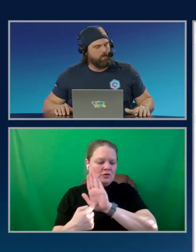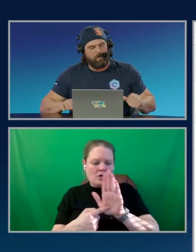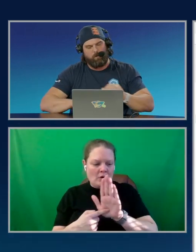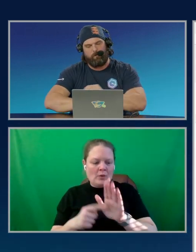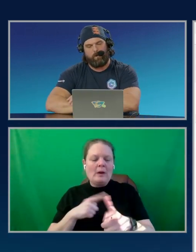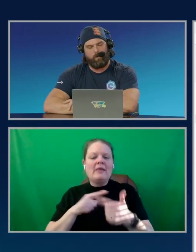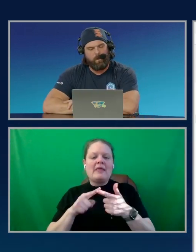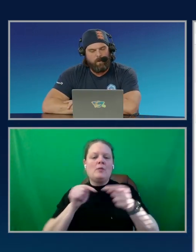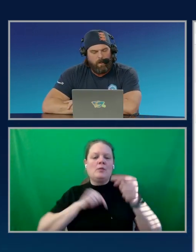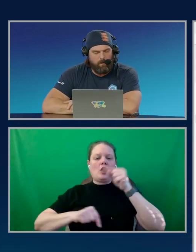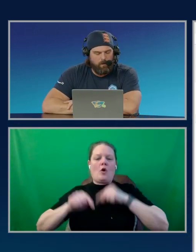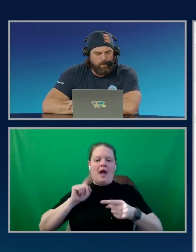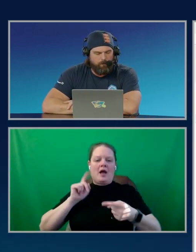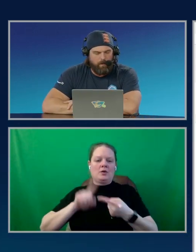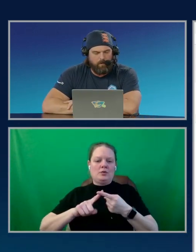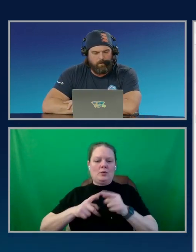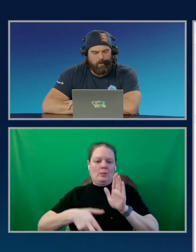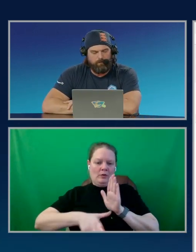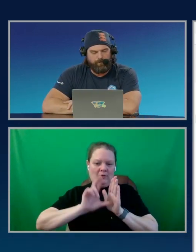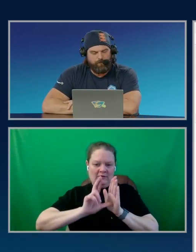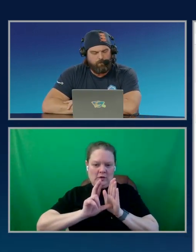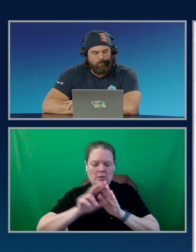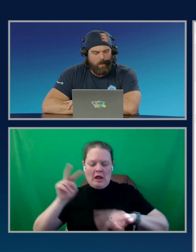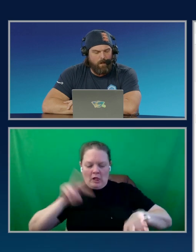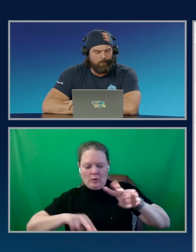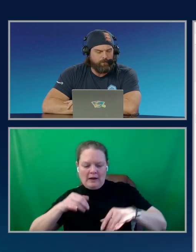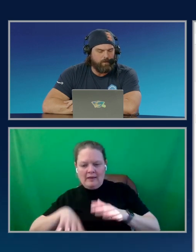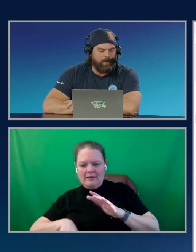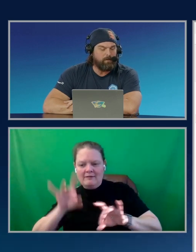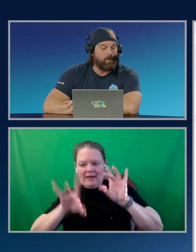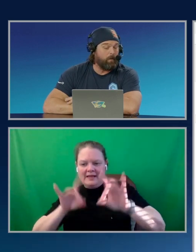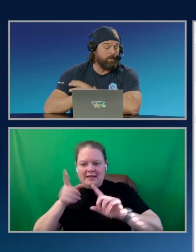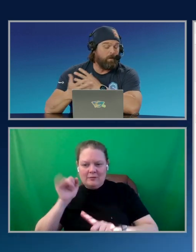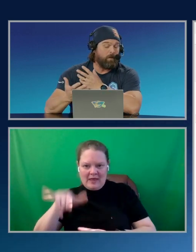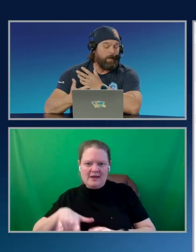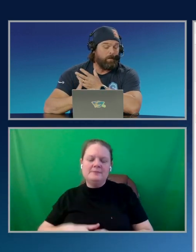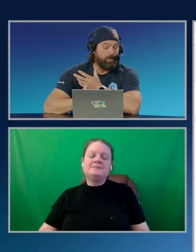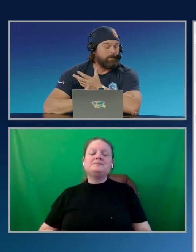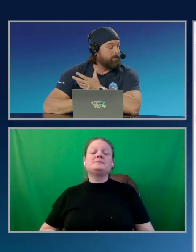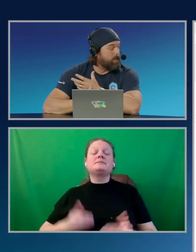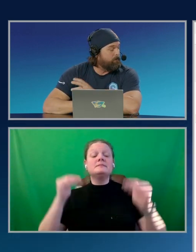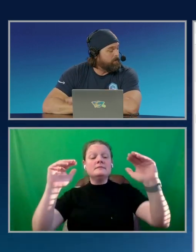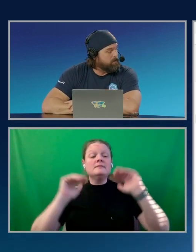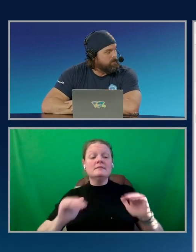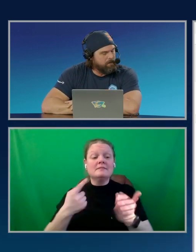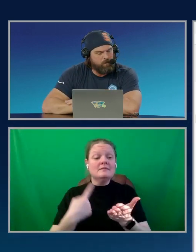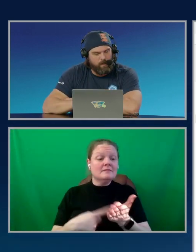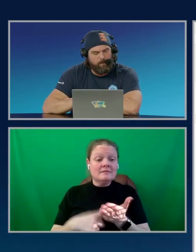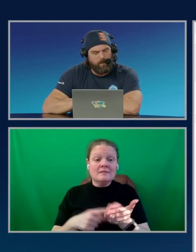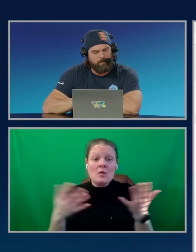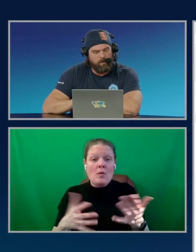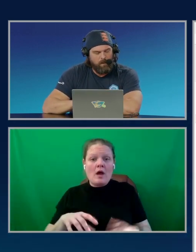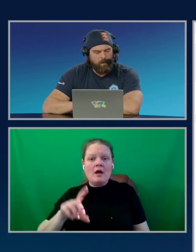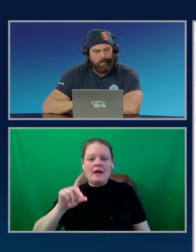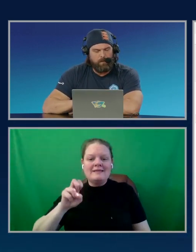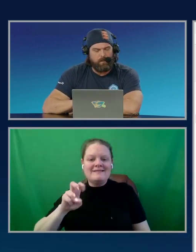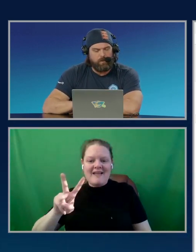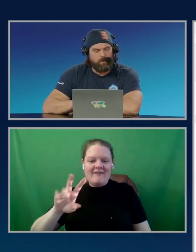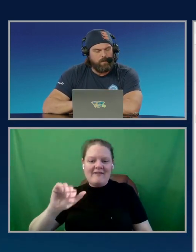back to the review and look at the findings there. So the next one I want to talk about is the dev agent. This one I think